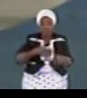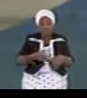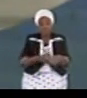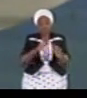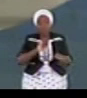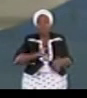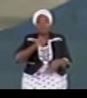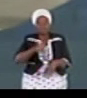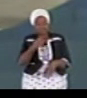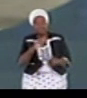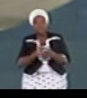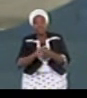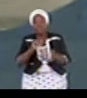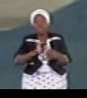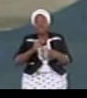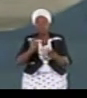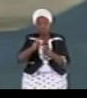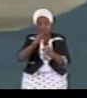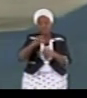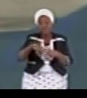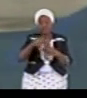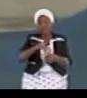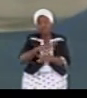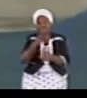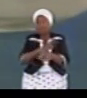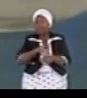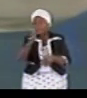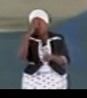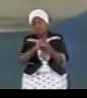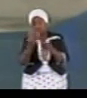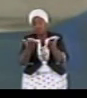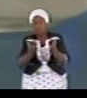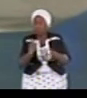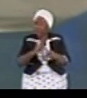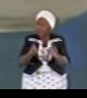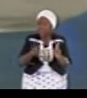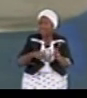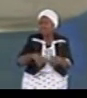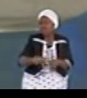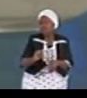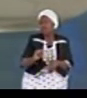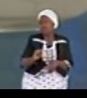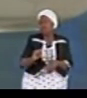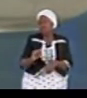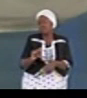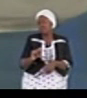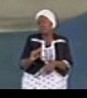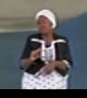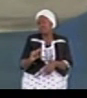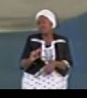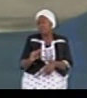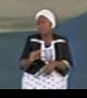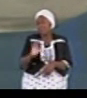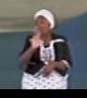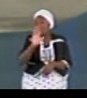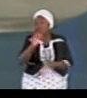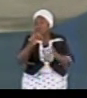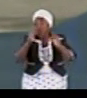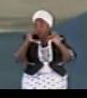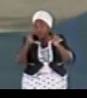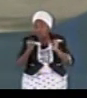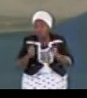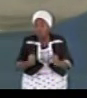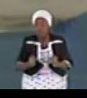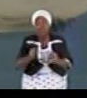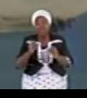world, and I know you're willing. But I also know, on the other hand, your strength cannot